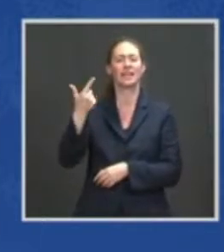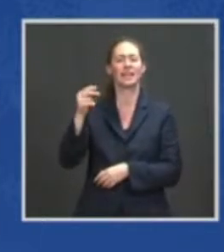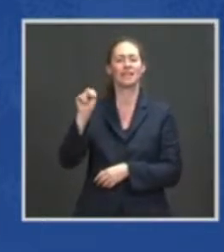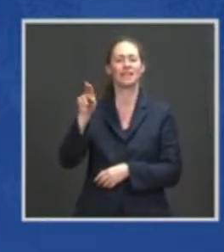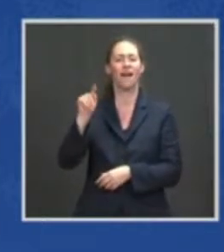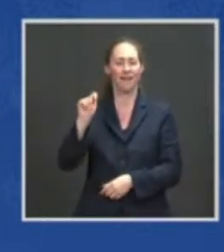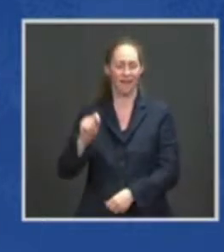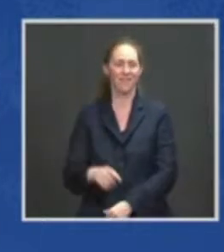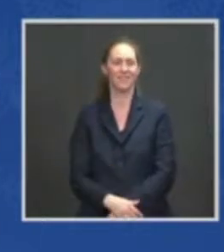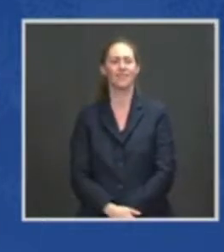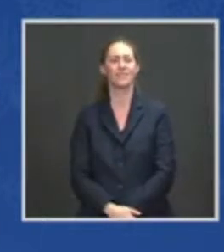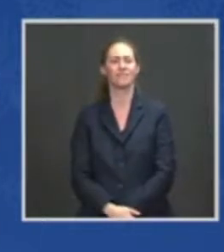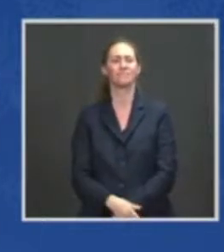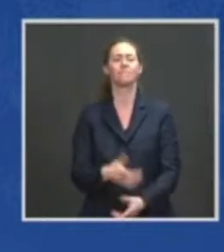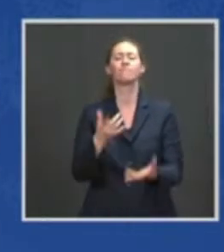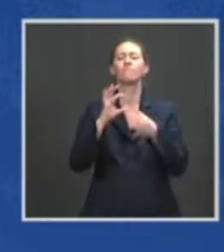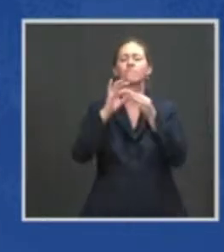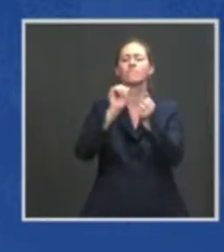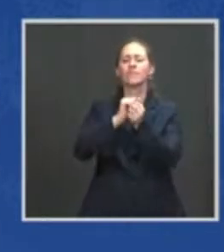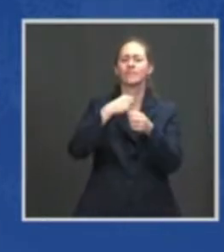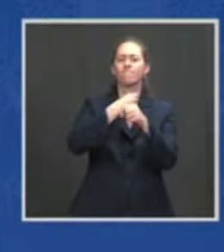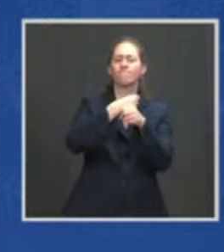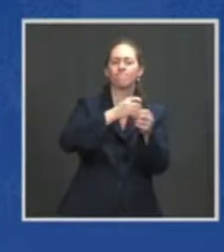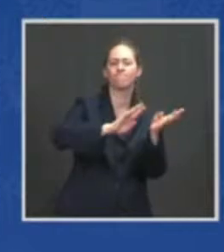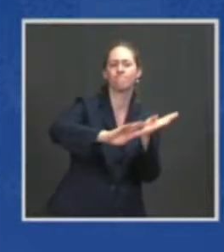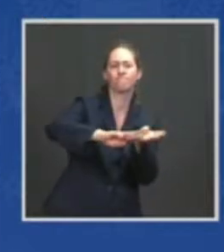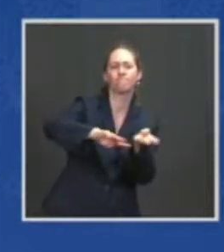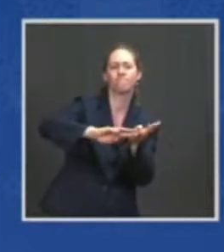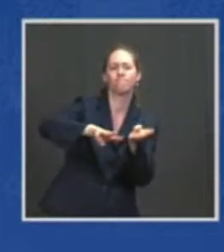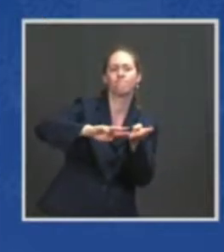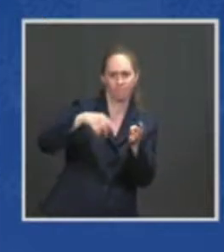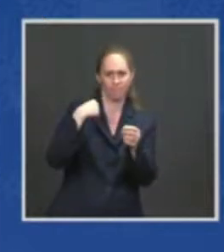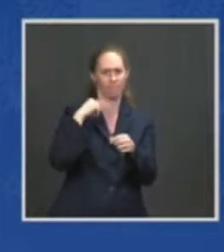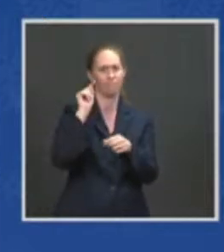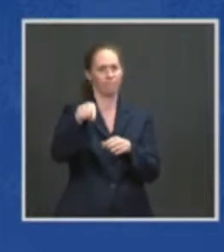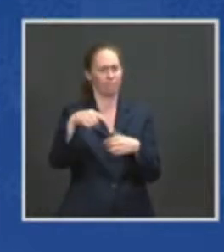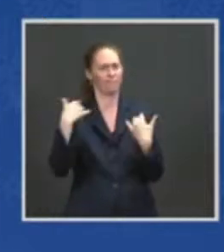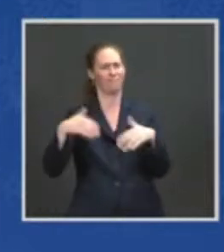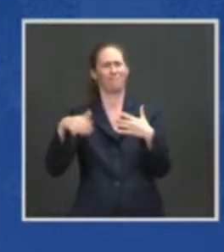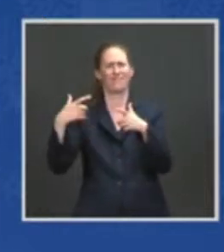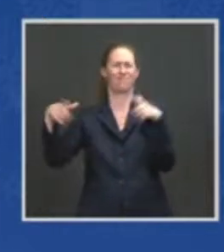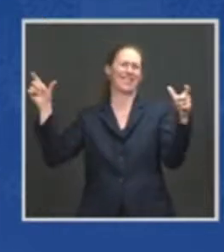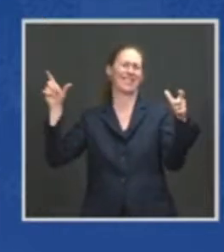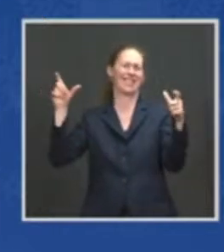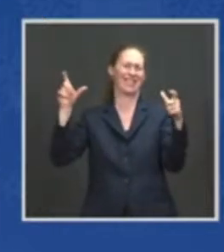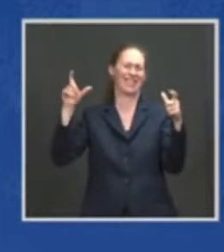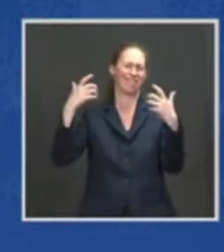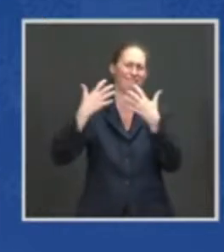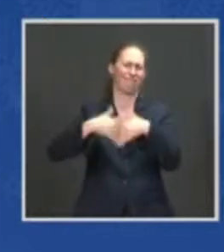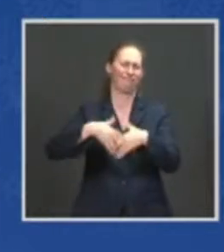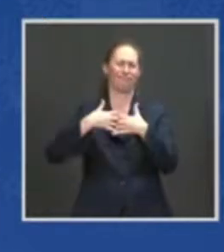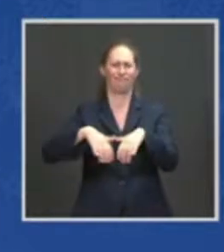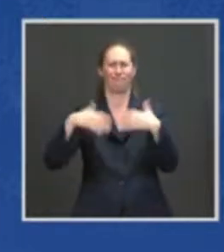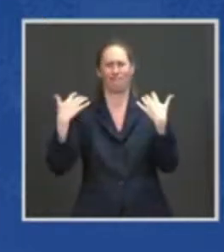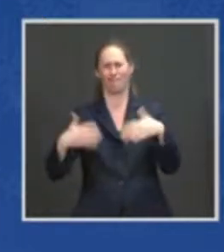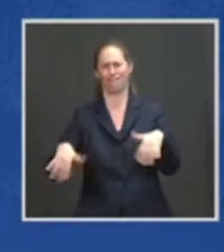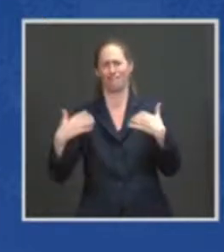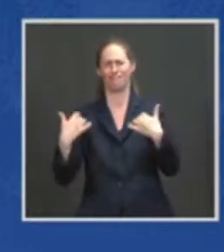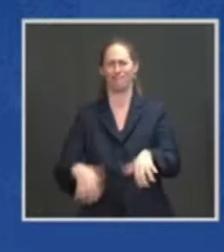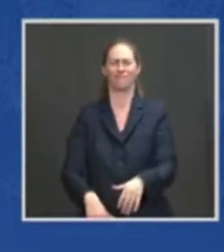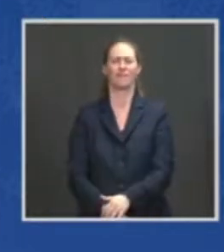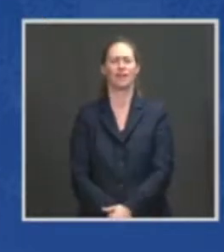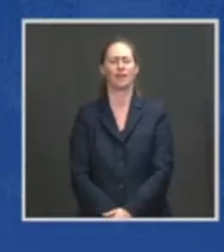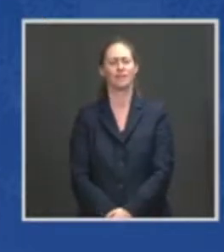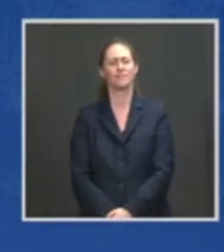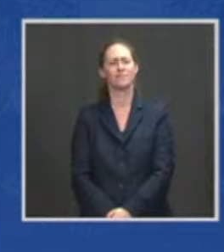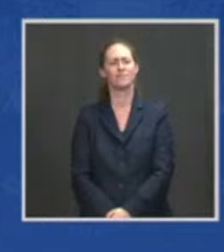these giant machines that bag trail mix, and they fascinated me to no end. They were CNC machines, and I slowly but surely